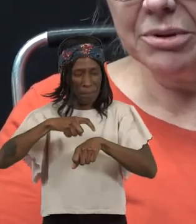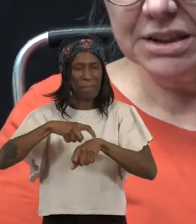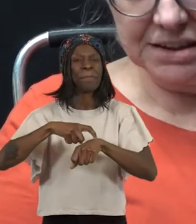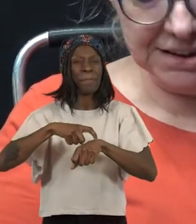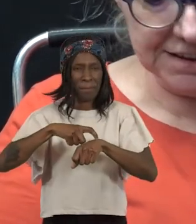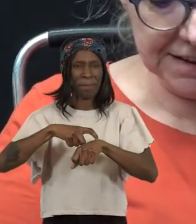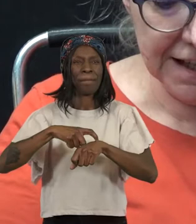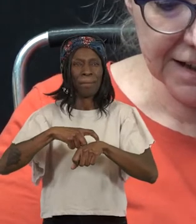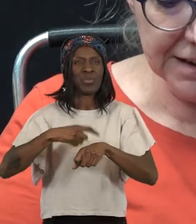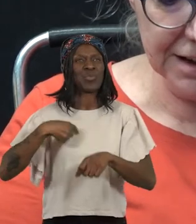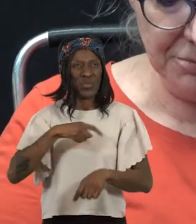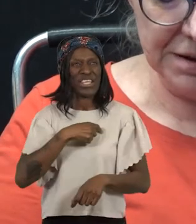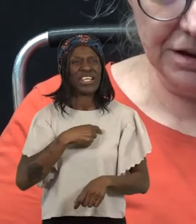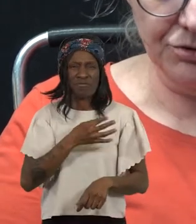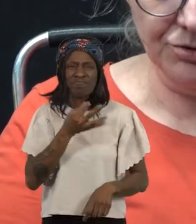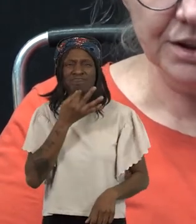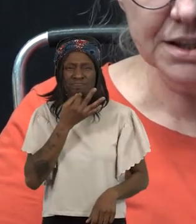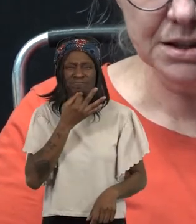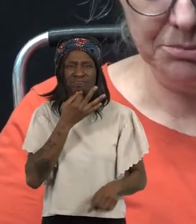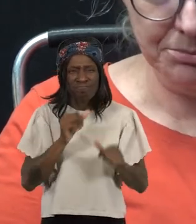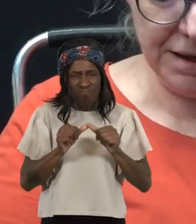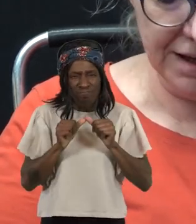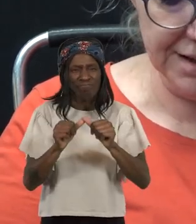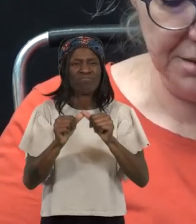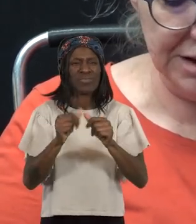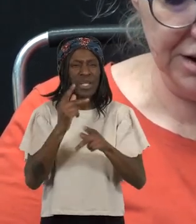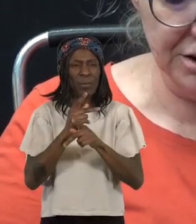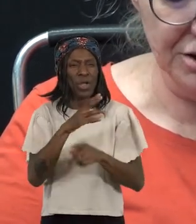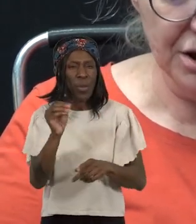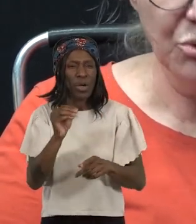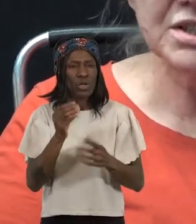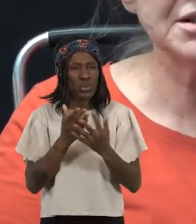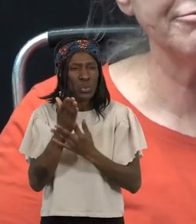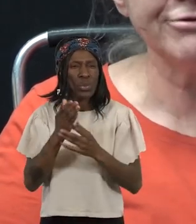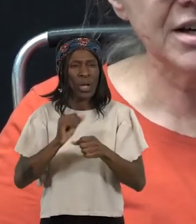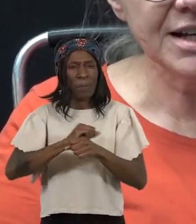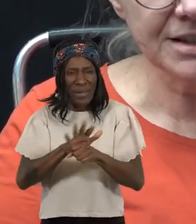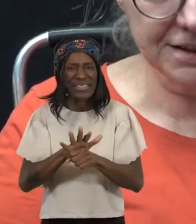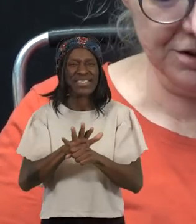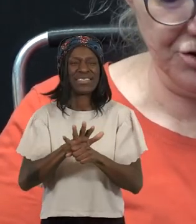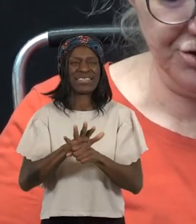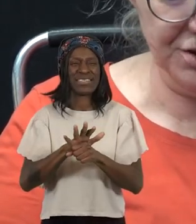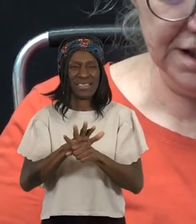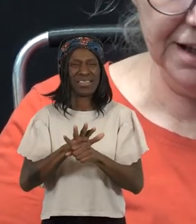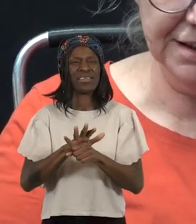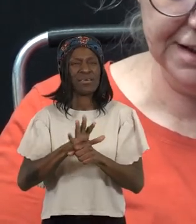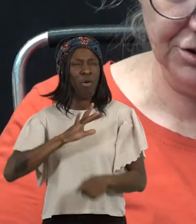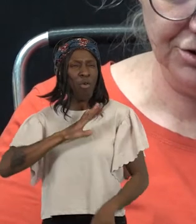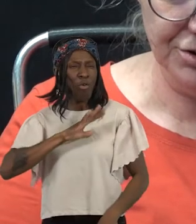were able to sustain the company through this pandemic year with some fine